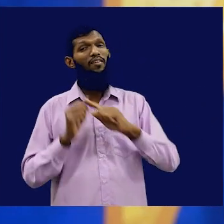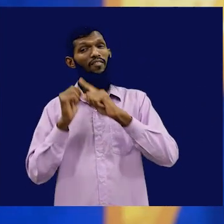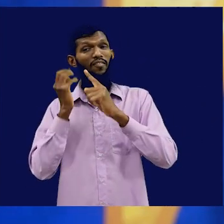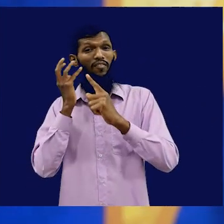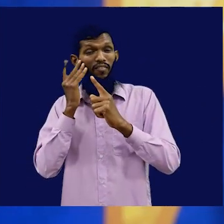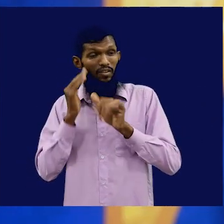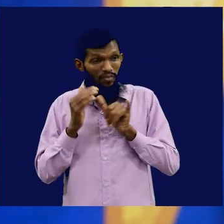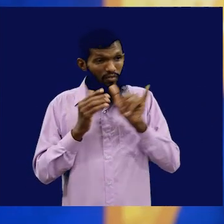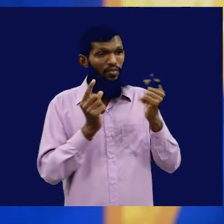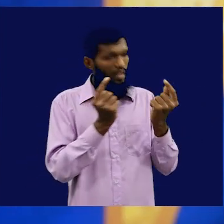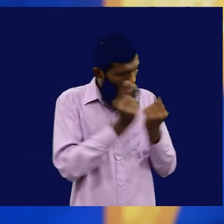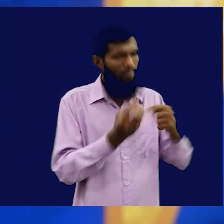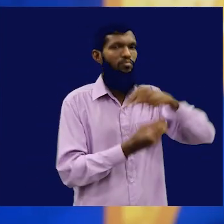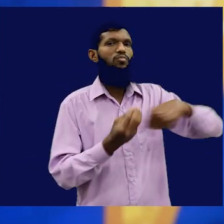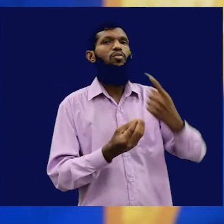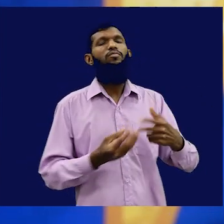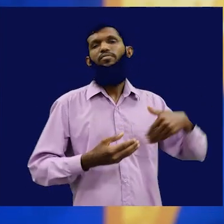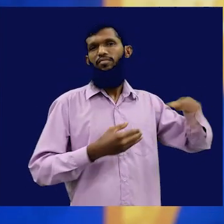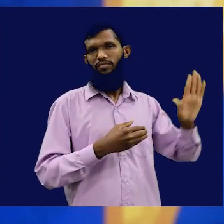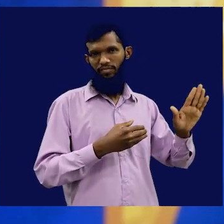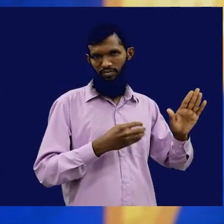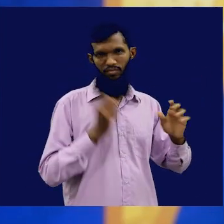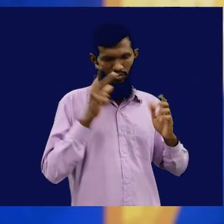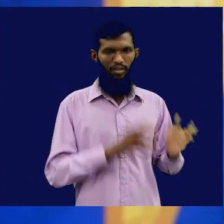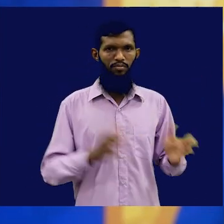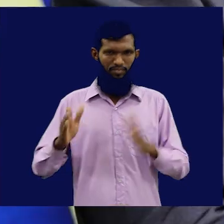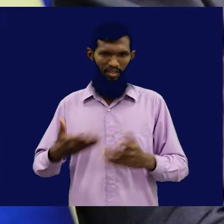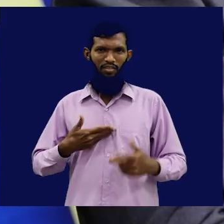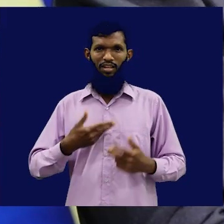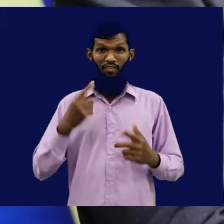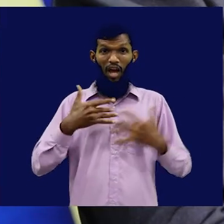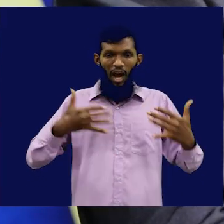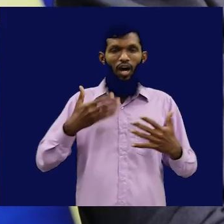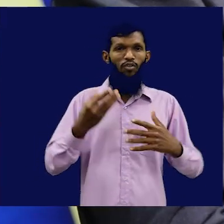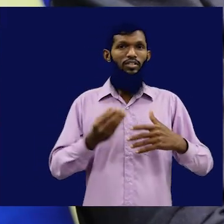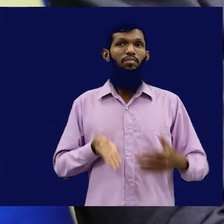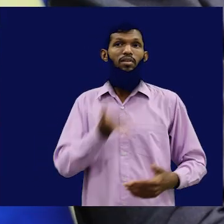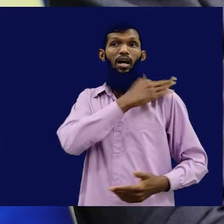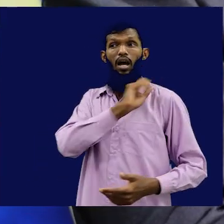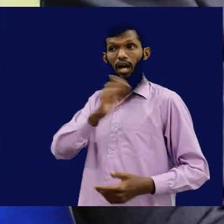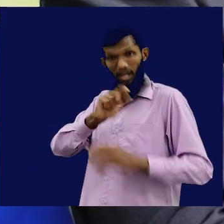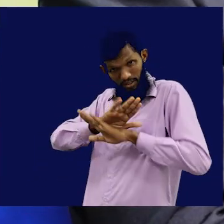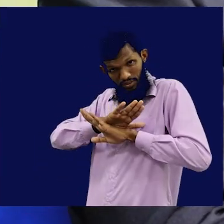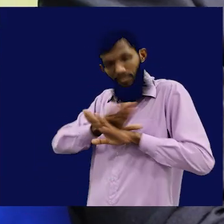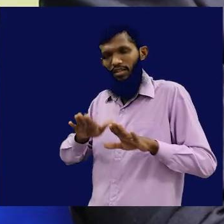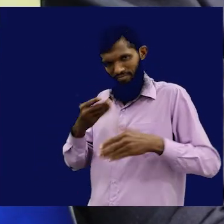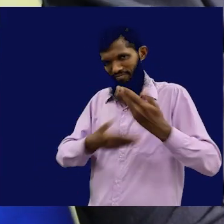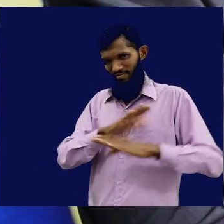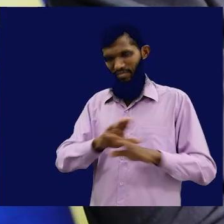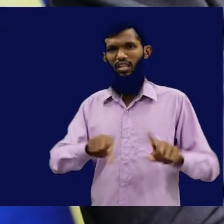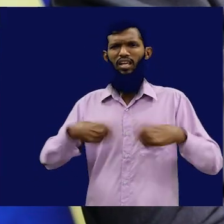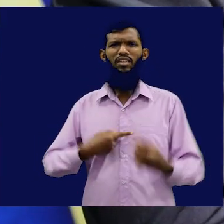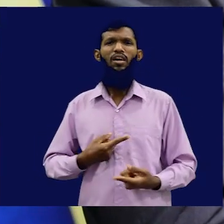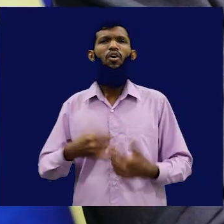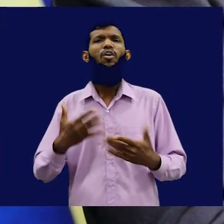traveling. By that, you have now completed the Hajj. Now let's dive into the lessons we get from Hajj. When